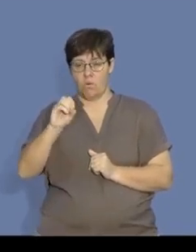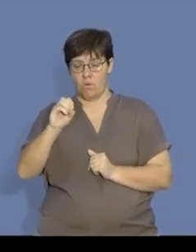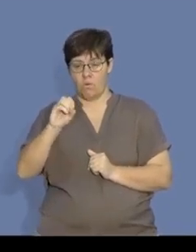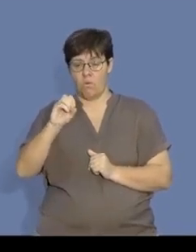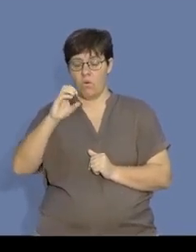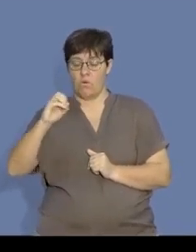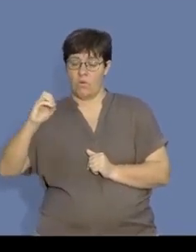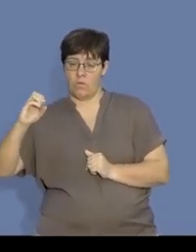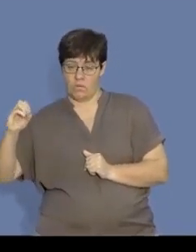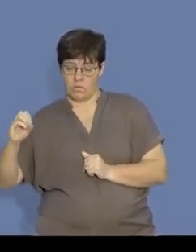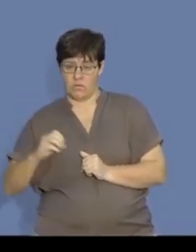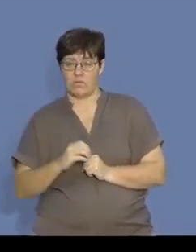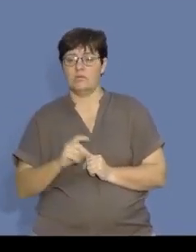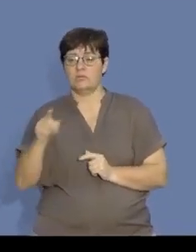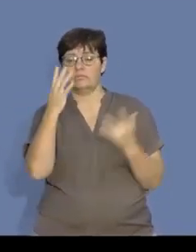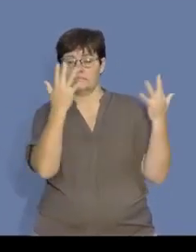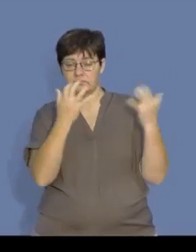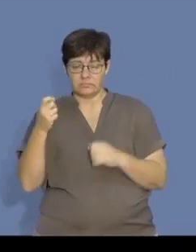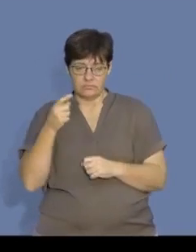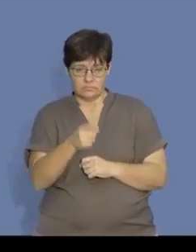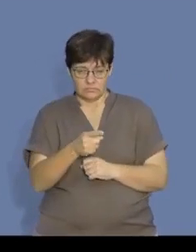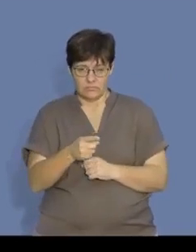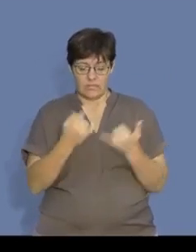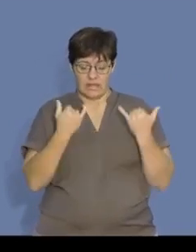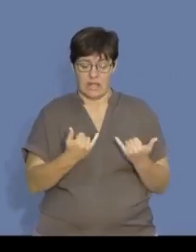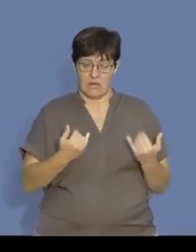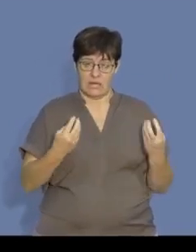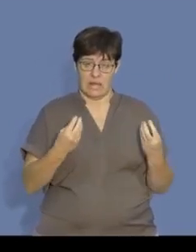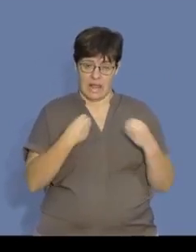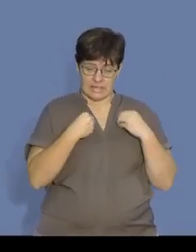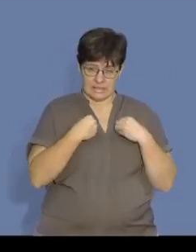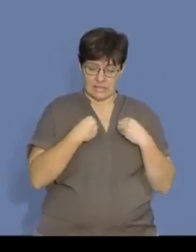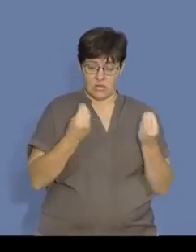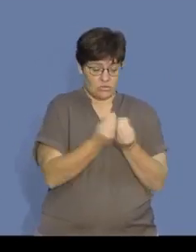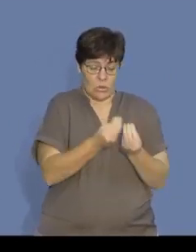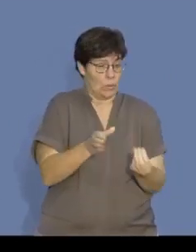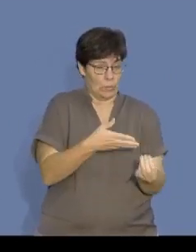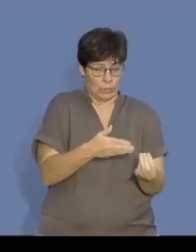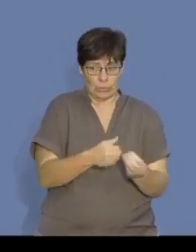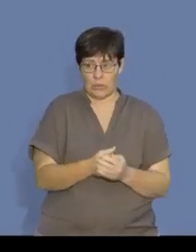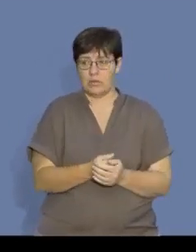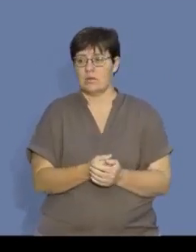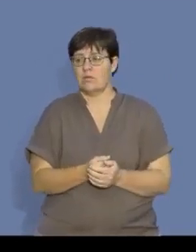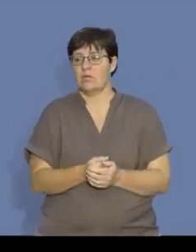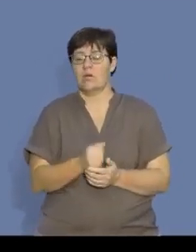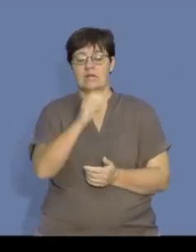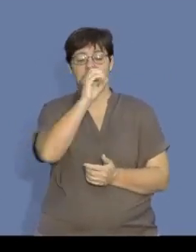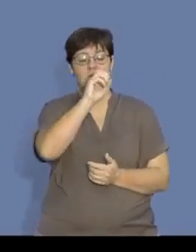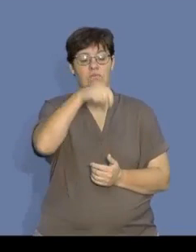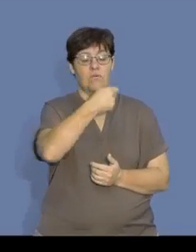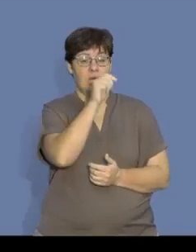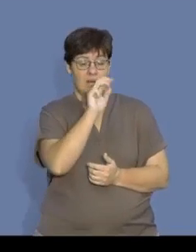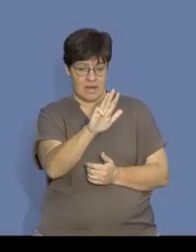1,810,000, and in order for me to calculate my current assets without stock, all I'm doing is taking the